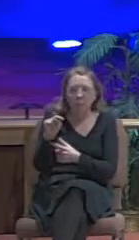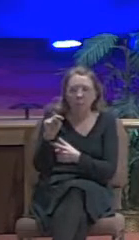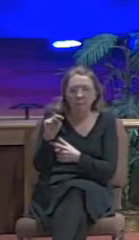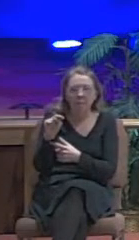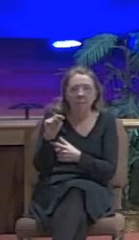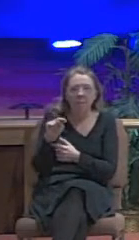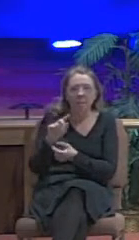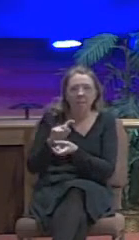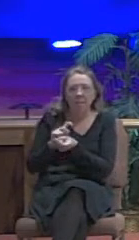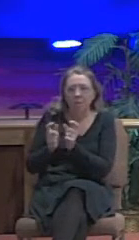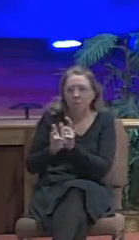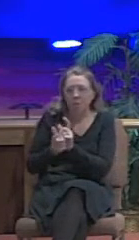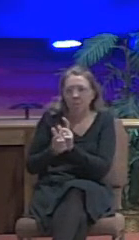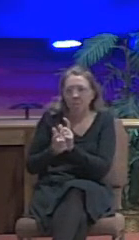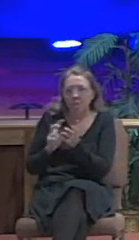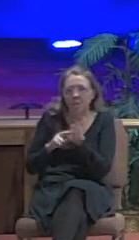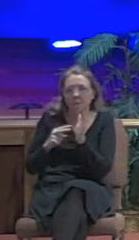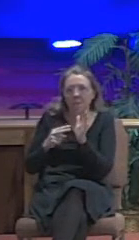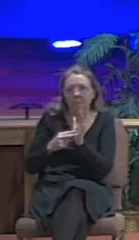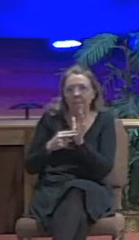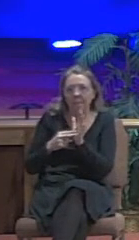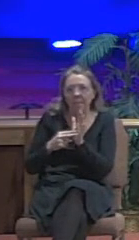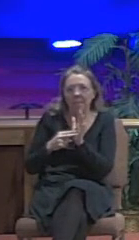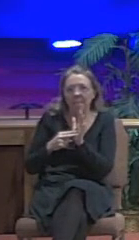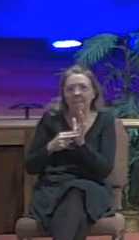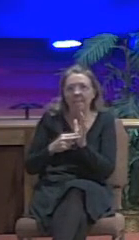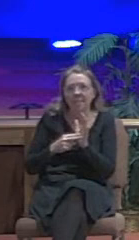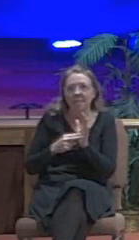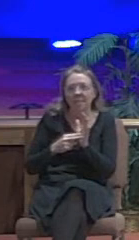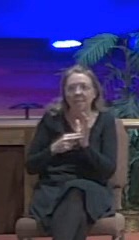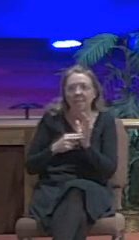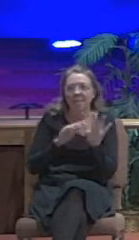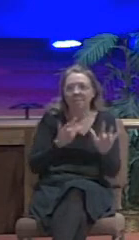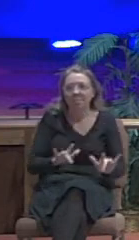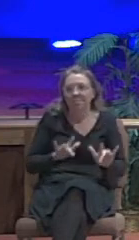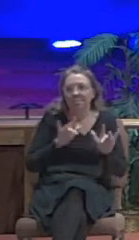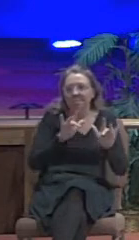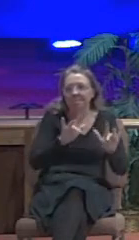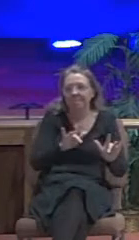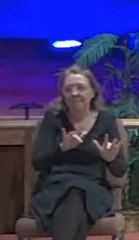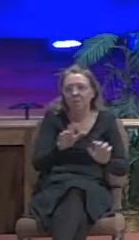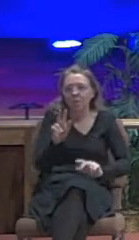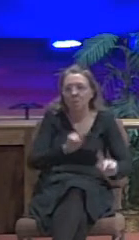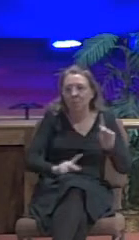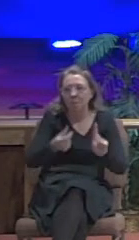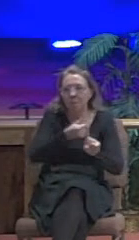compassion, sympathetic pity for those the suffering of others.